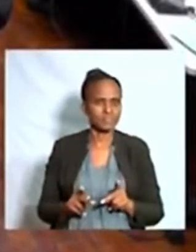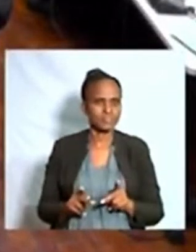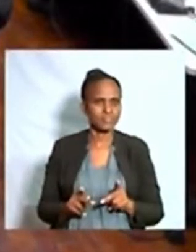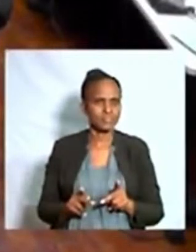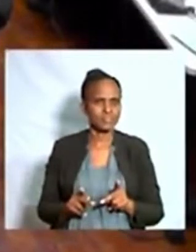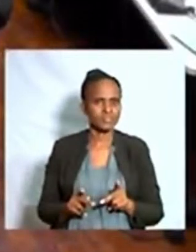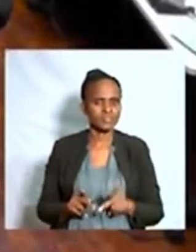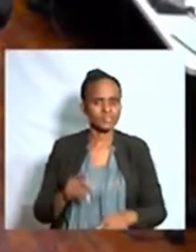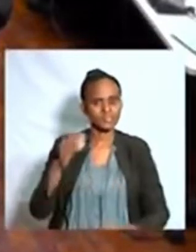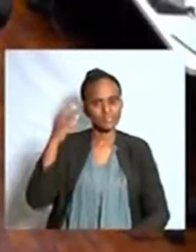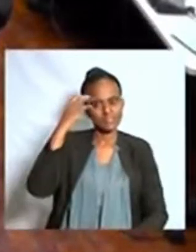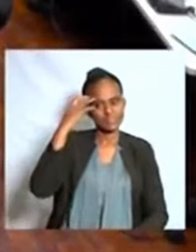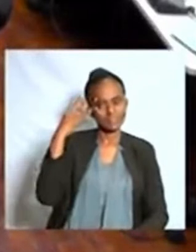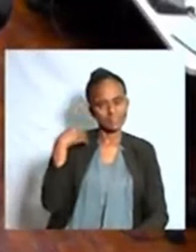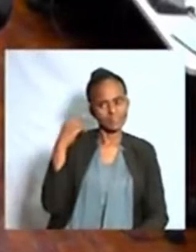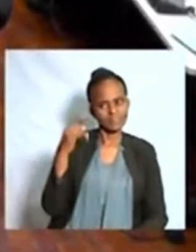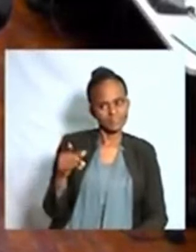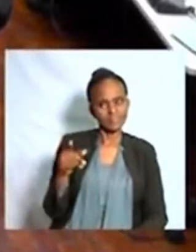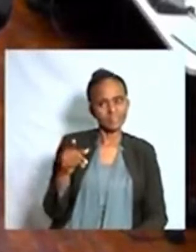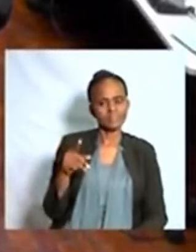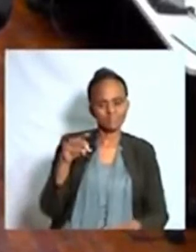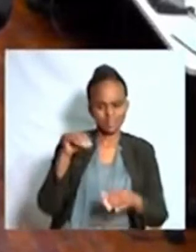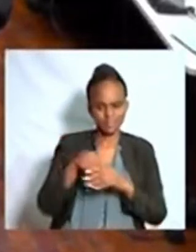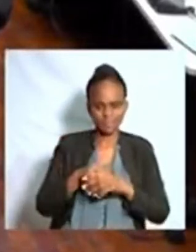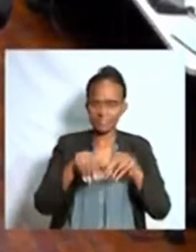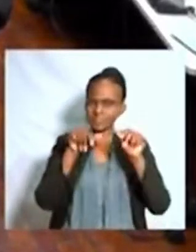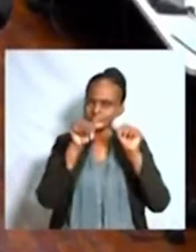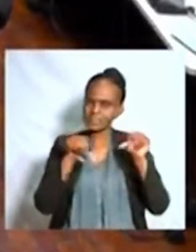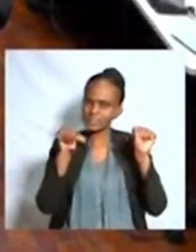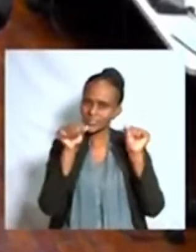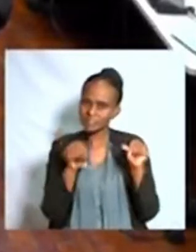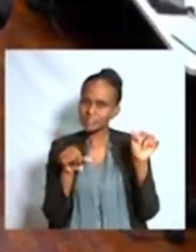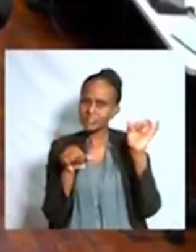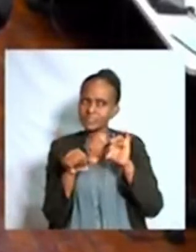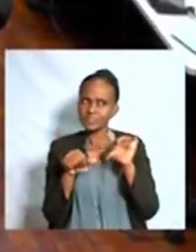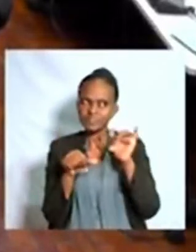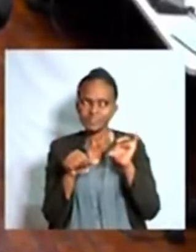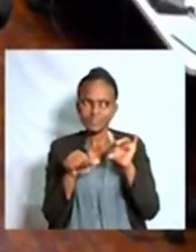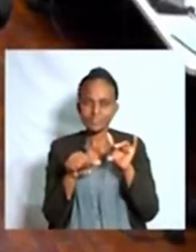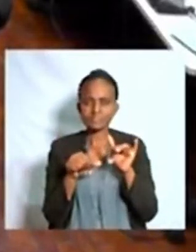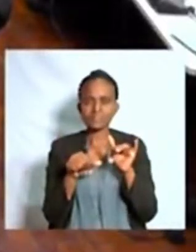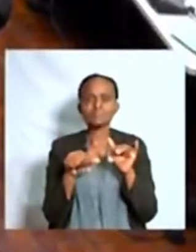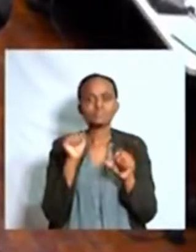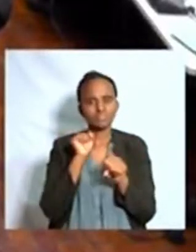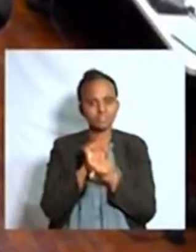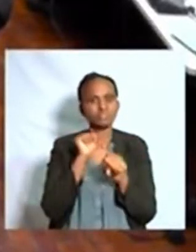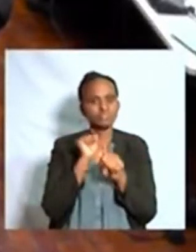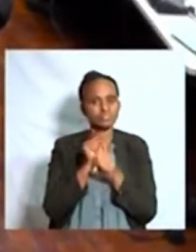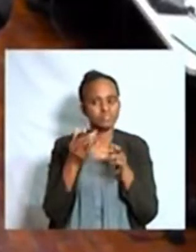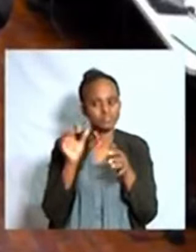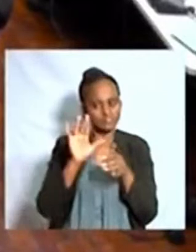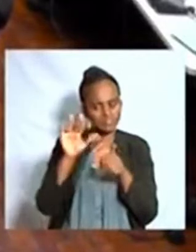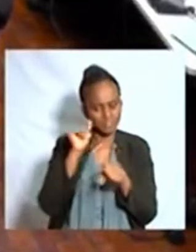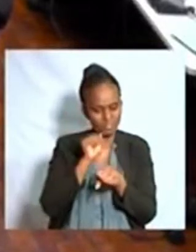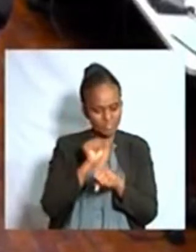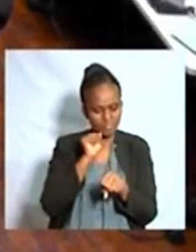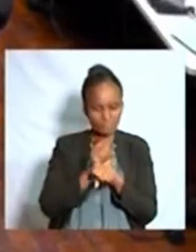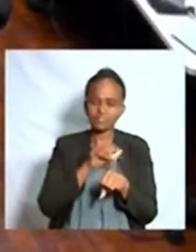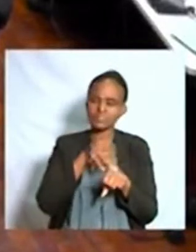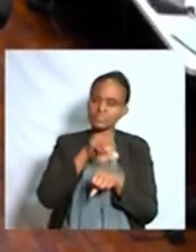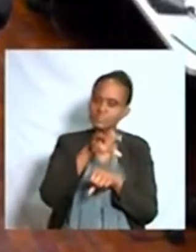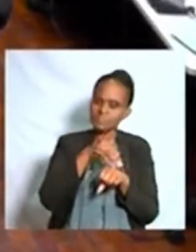the officer, the internal auditor, actually played his role. His role is to advise